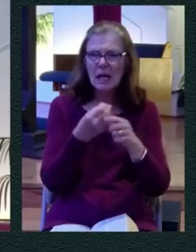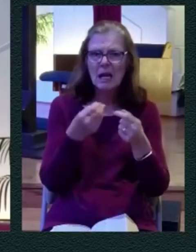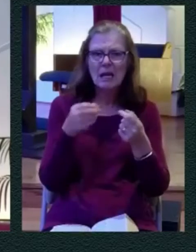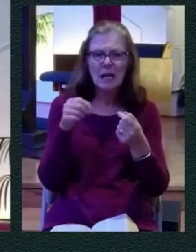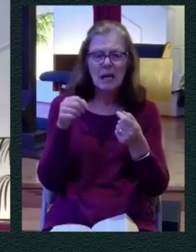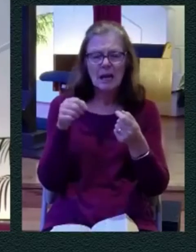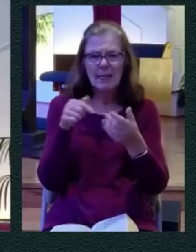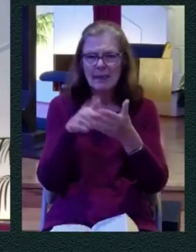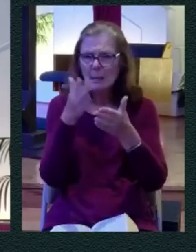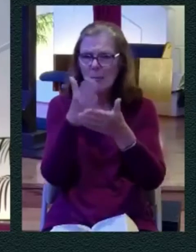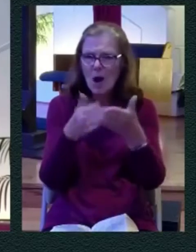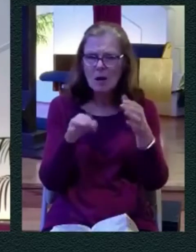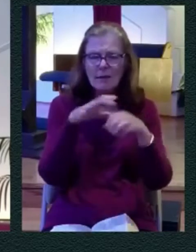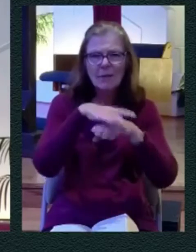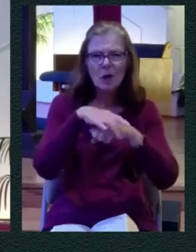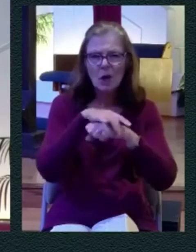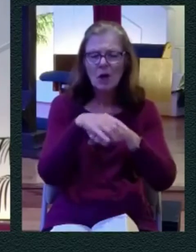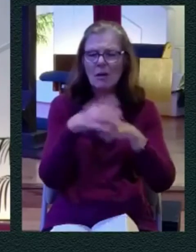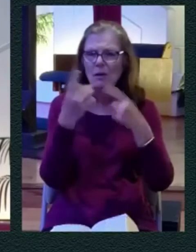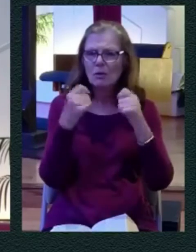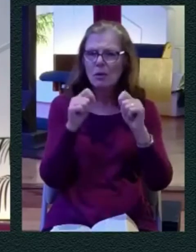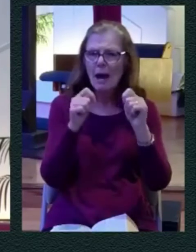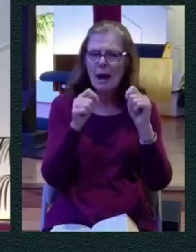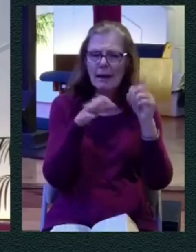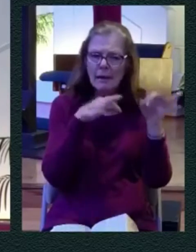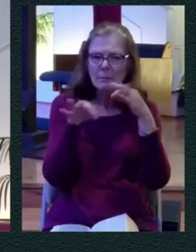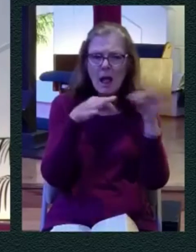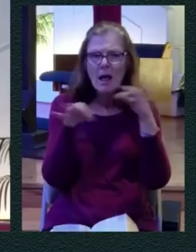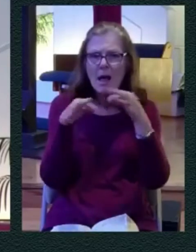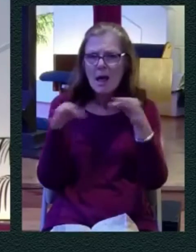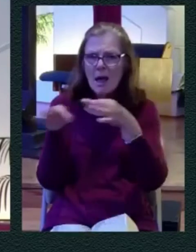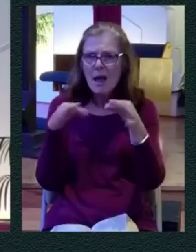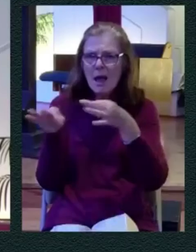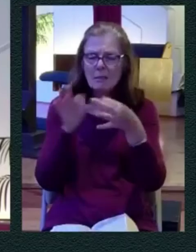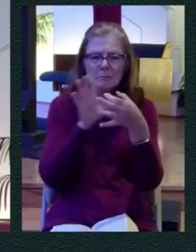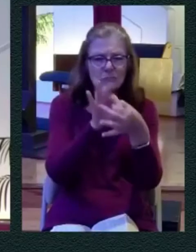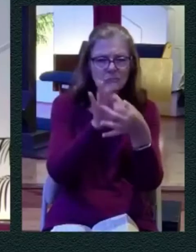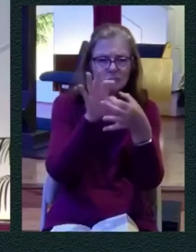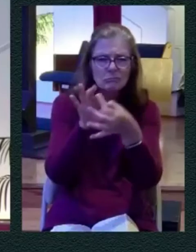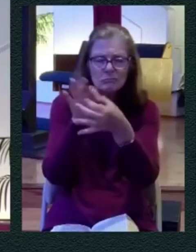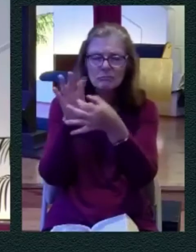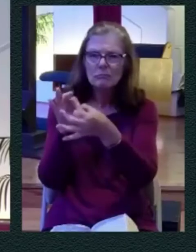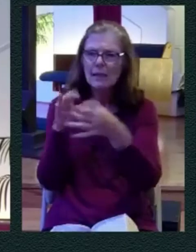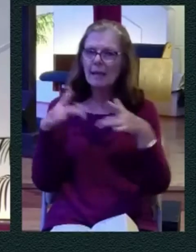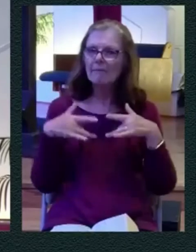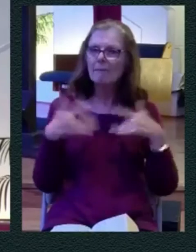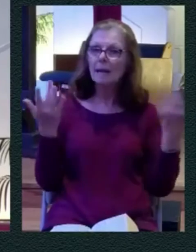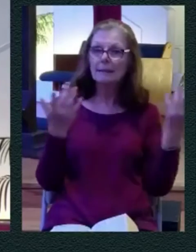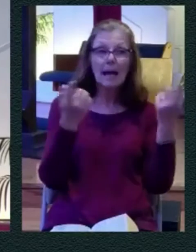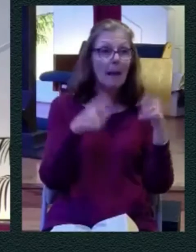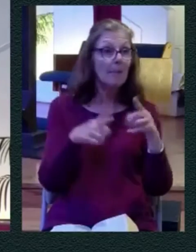earth, and so they try to tie this to specific historical events.